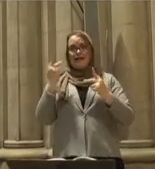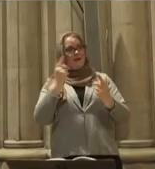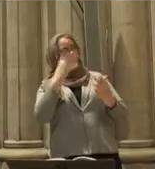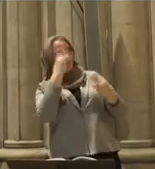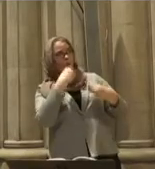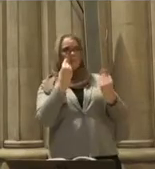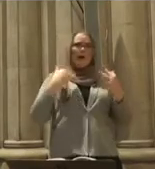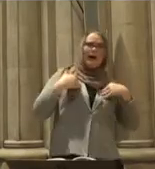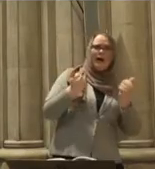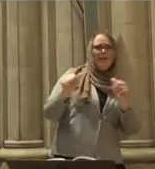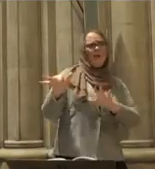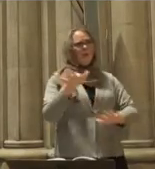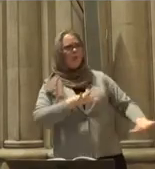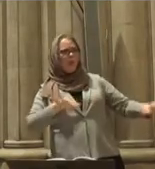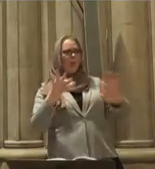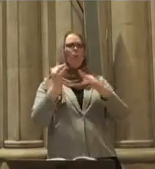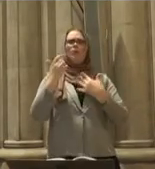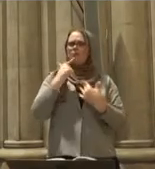good.